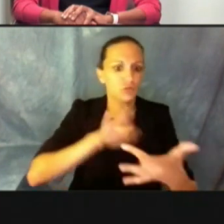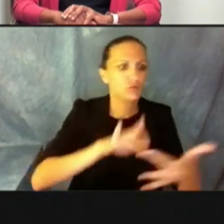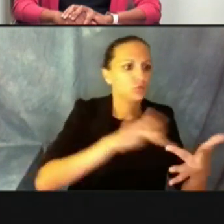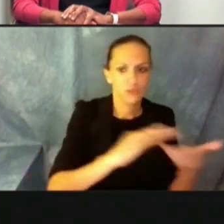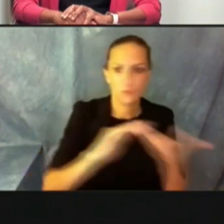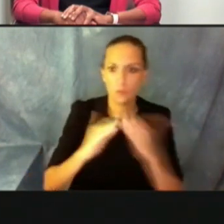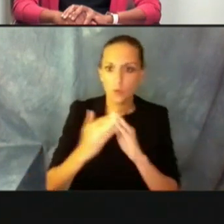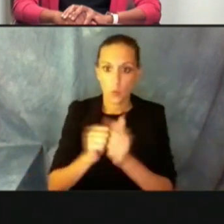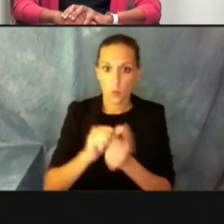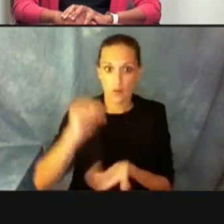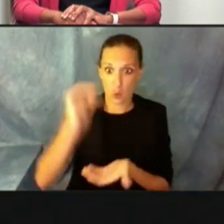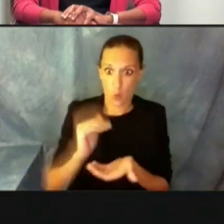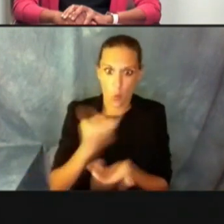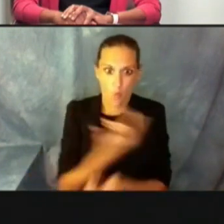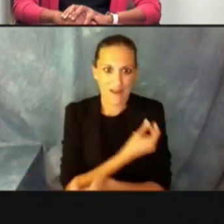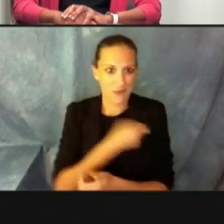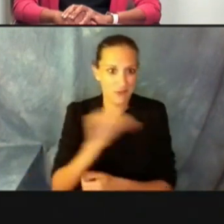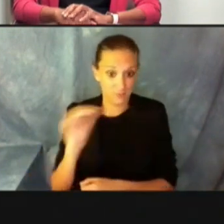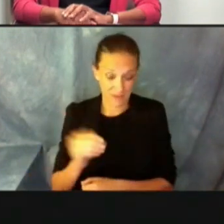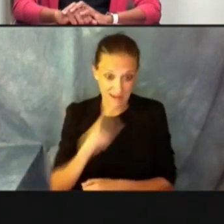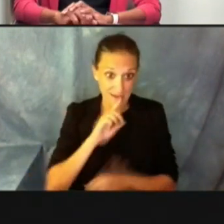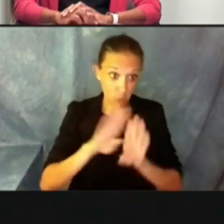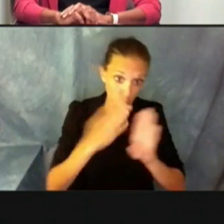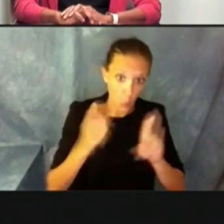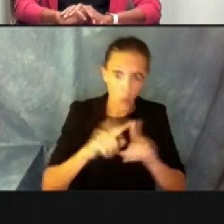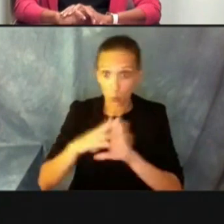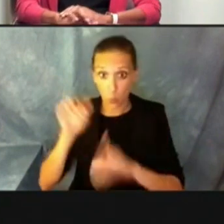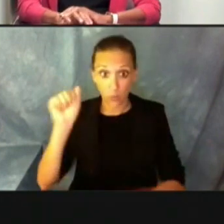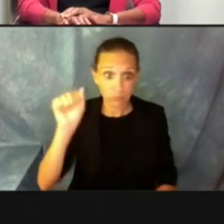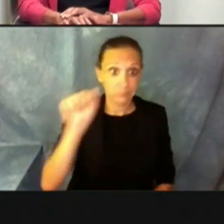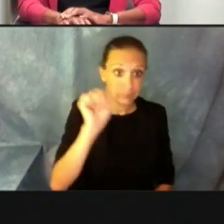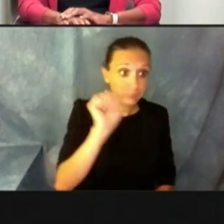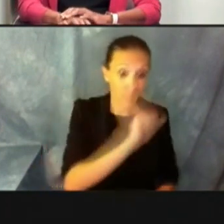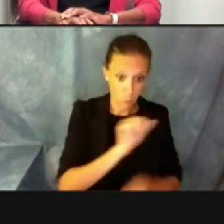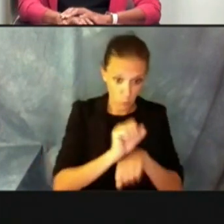Is door-to-door working?